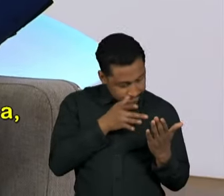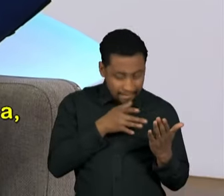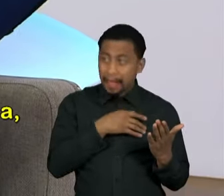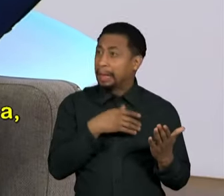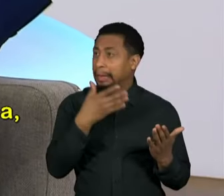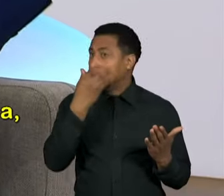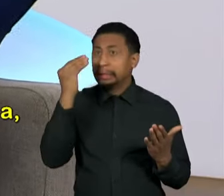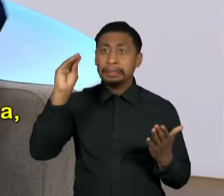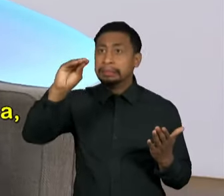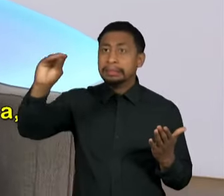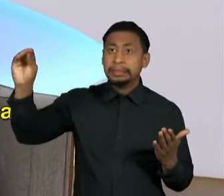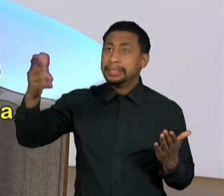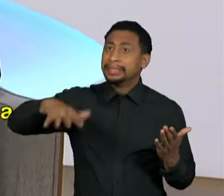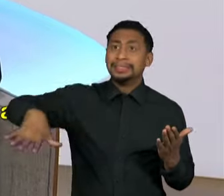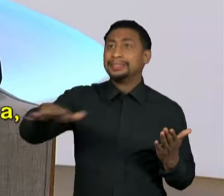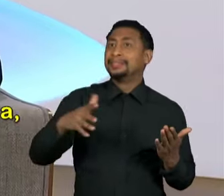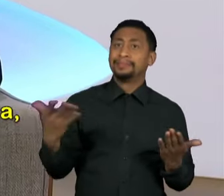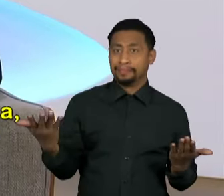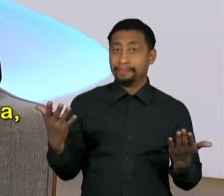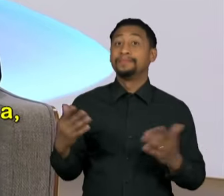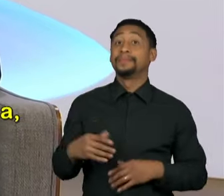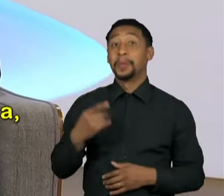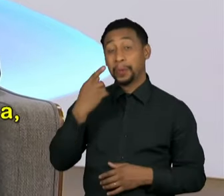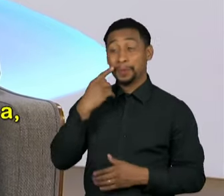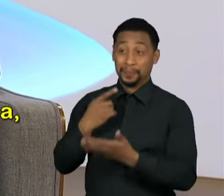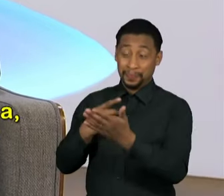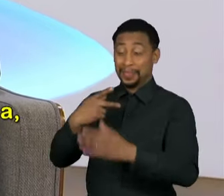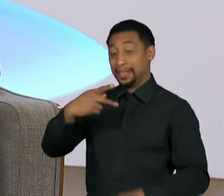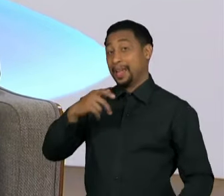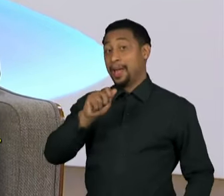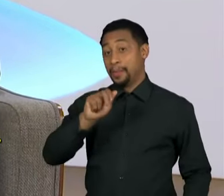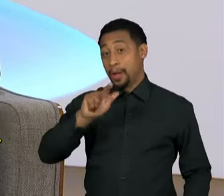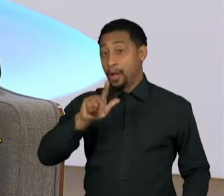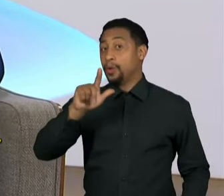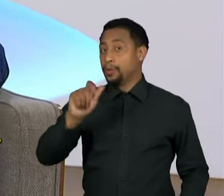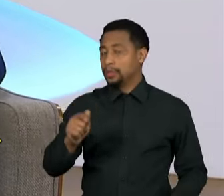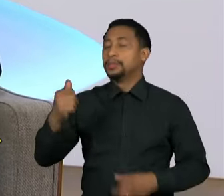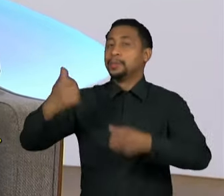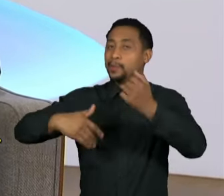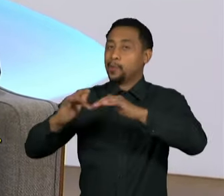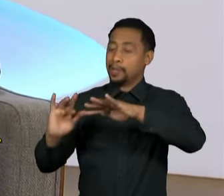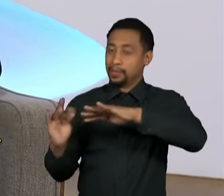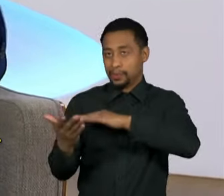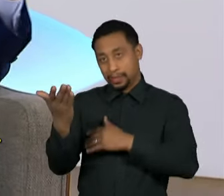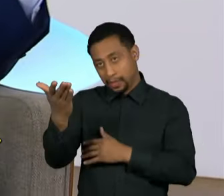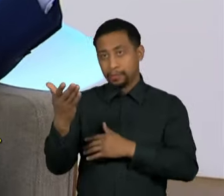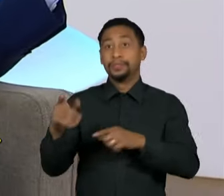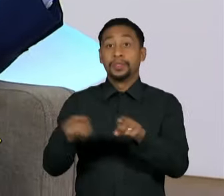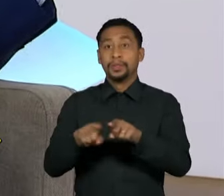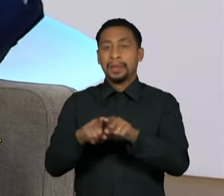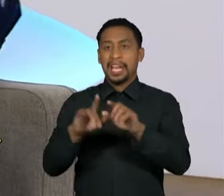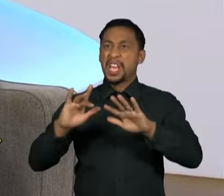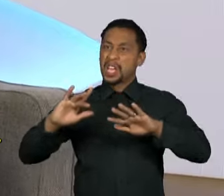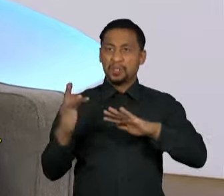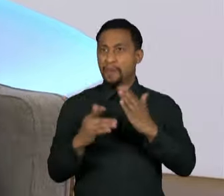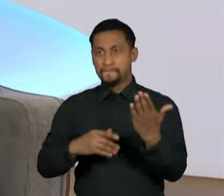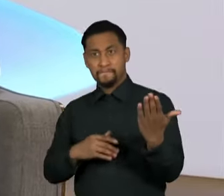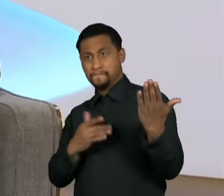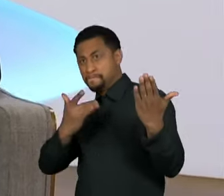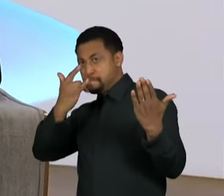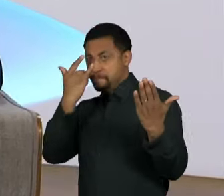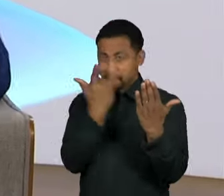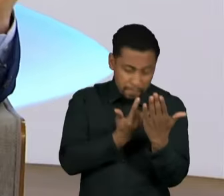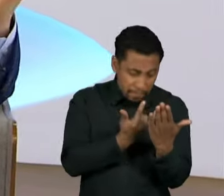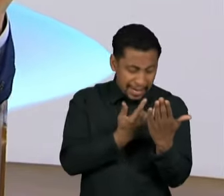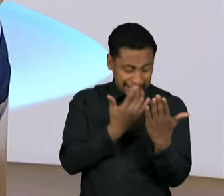about the problem, Paula raised it, about social media and the way it captures our attention. This goes beyond the classroom.